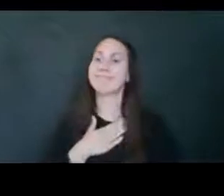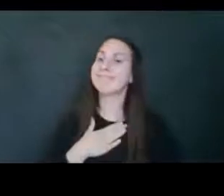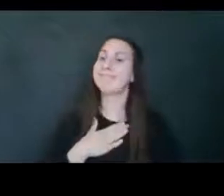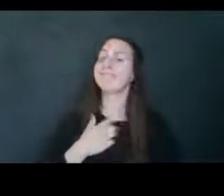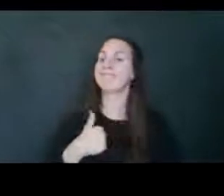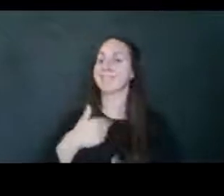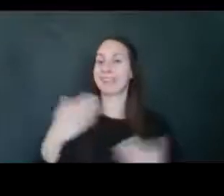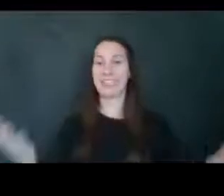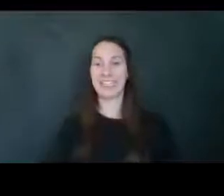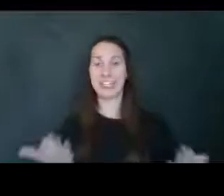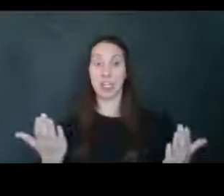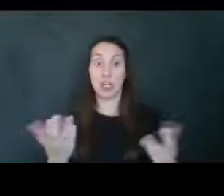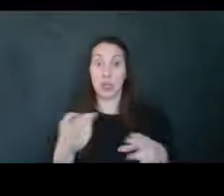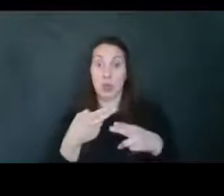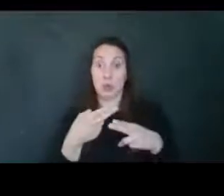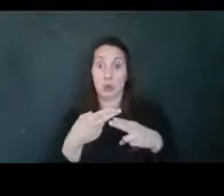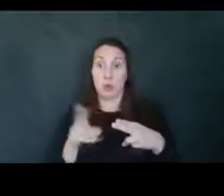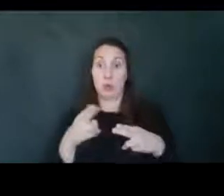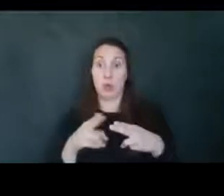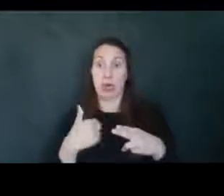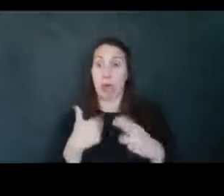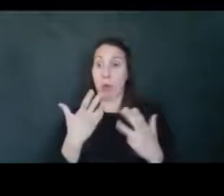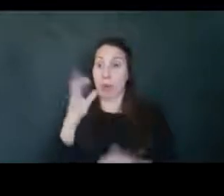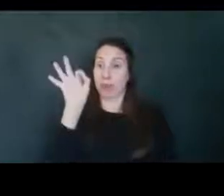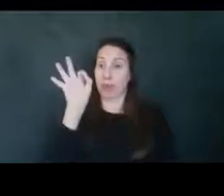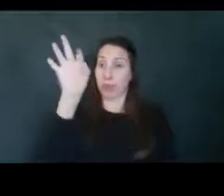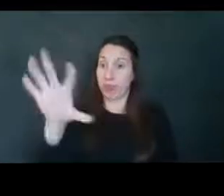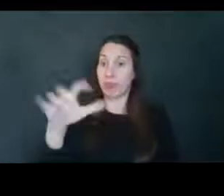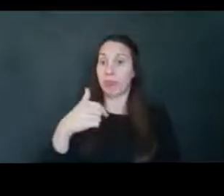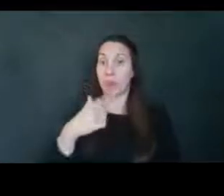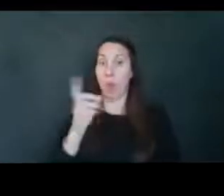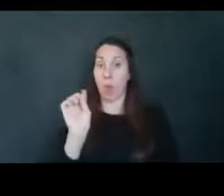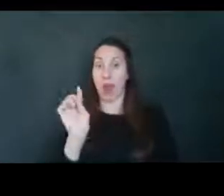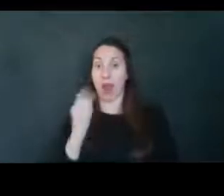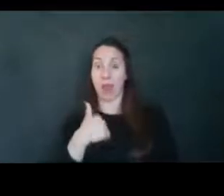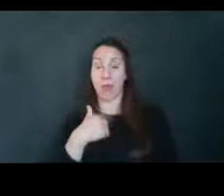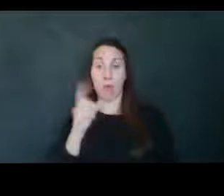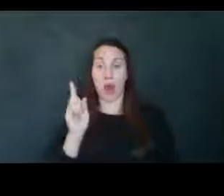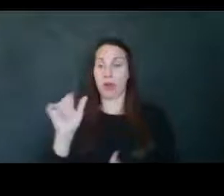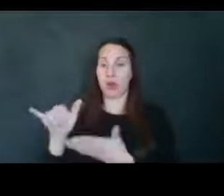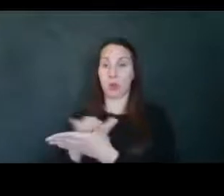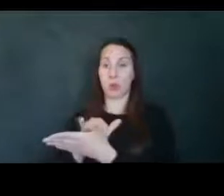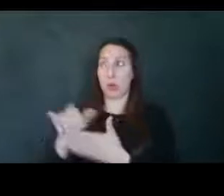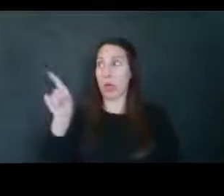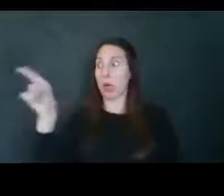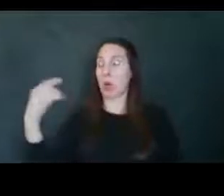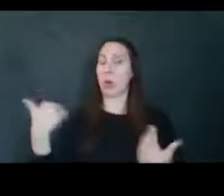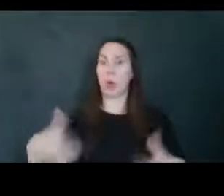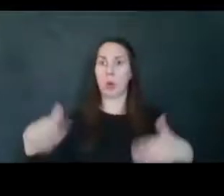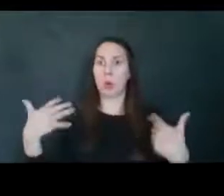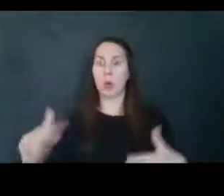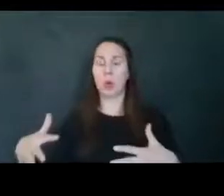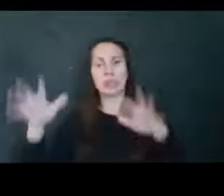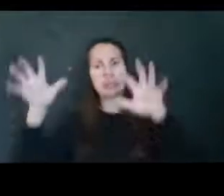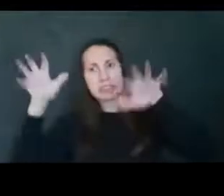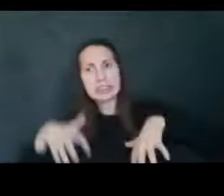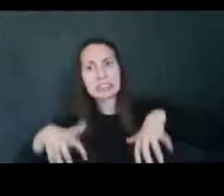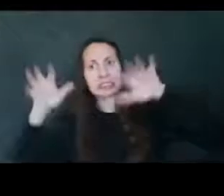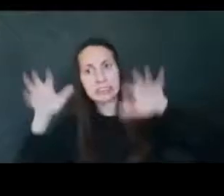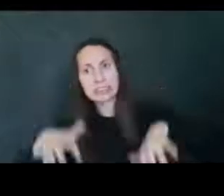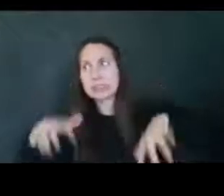to give a quick disclaimer that I am in New York and there is a tropical storm outside of my